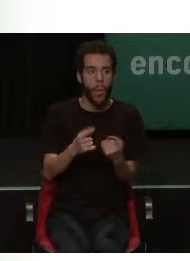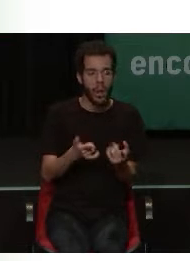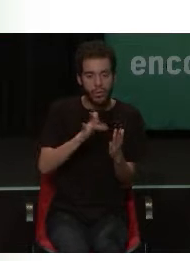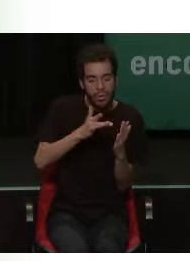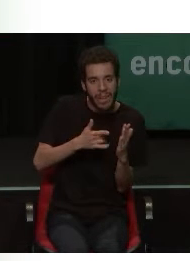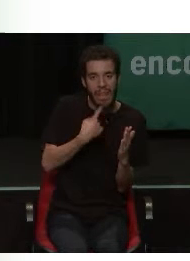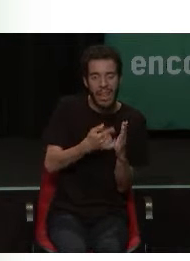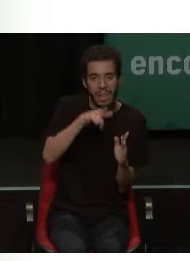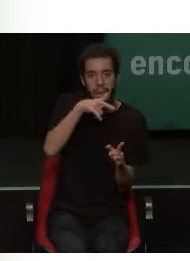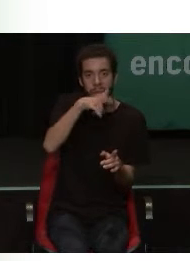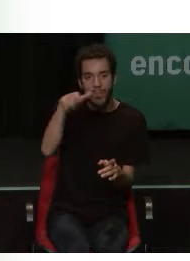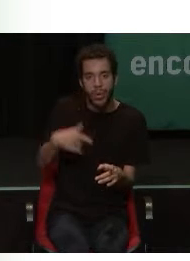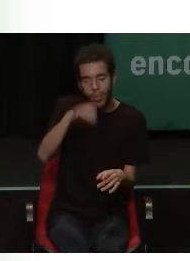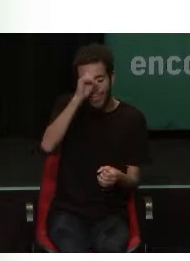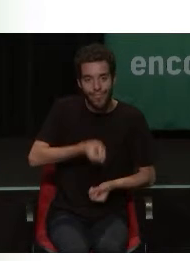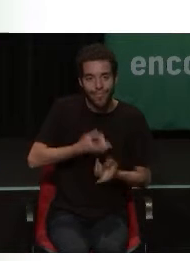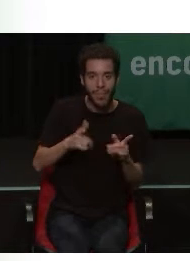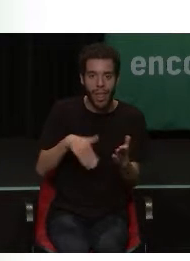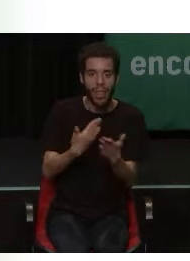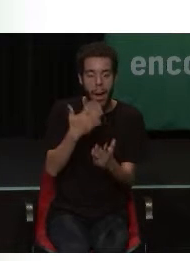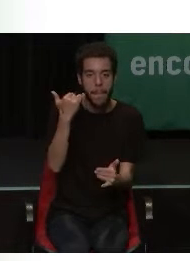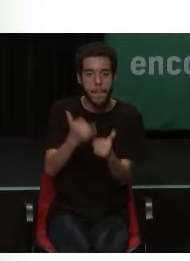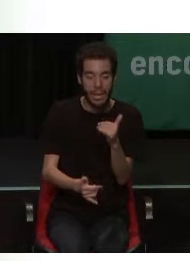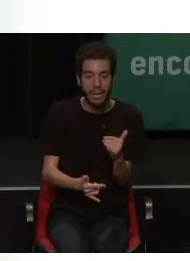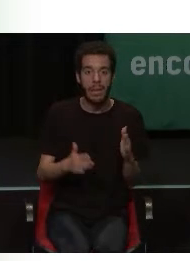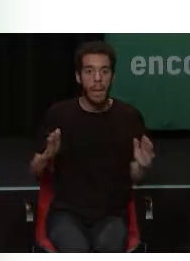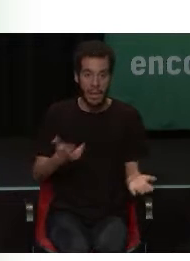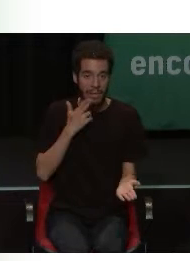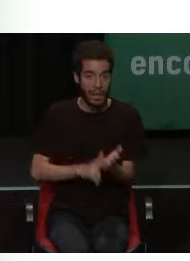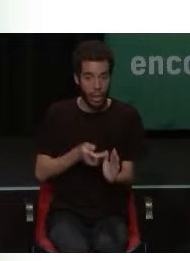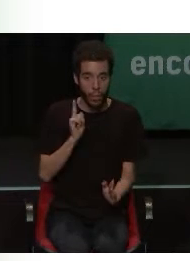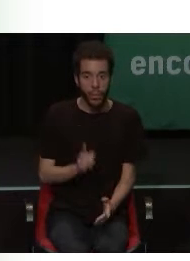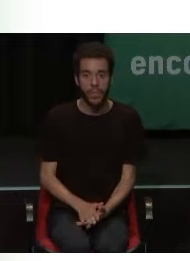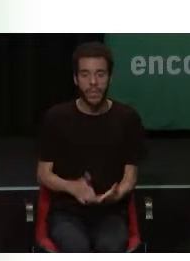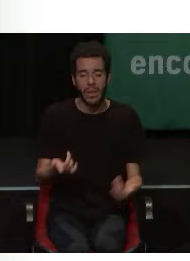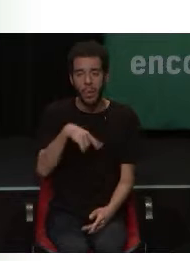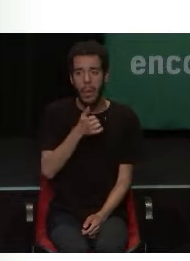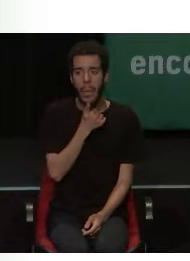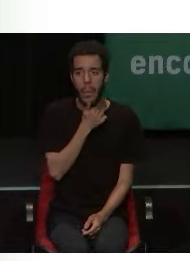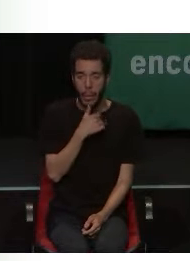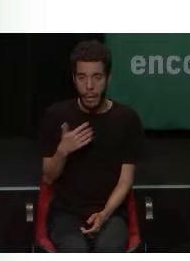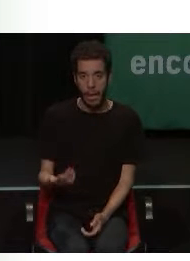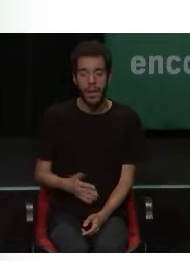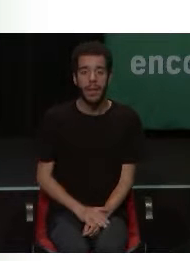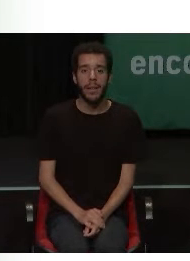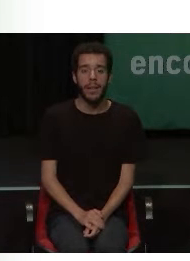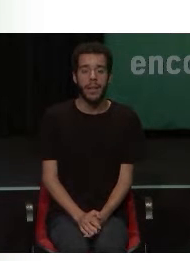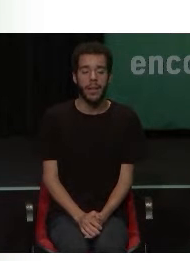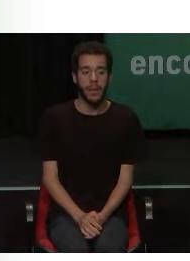what we had seen in literature. Impulsive people are involved in risk behaviors. So what did we